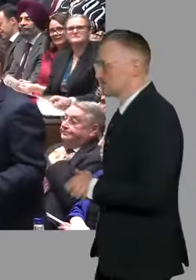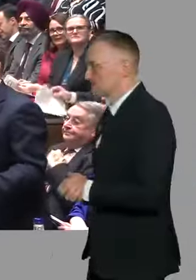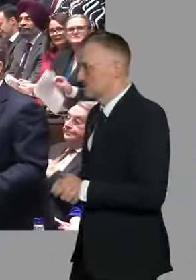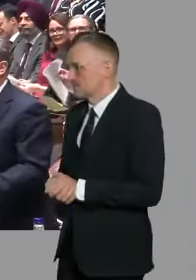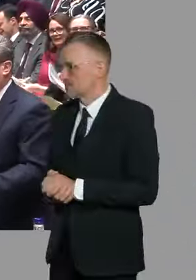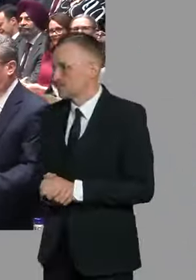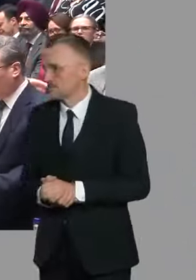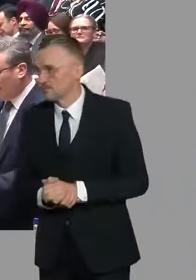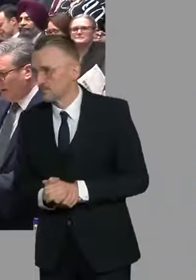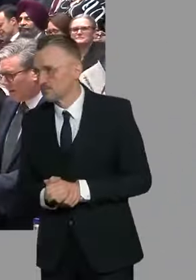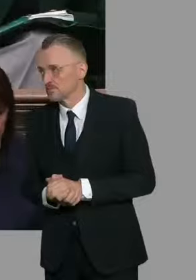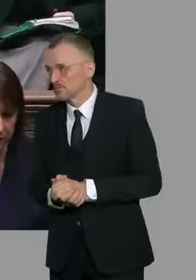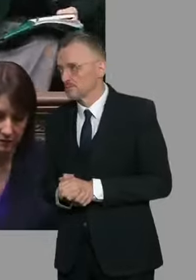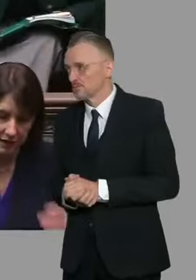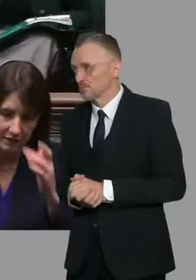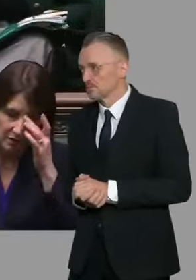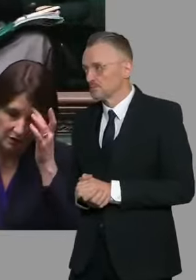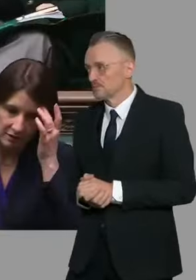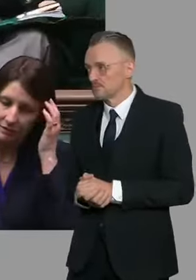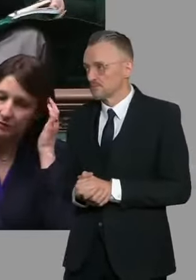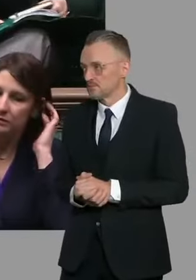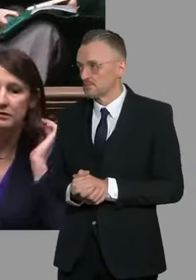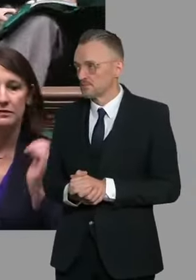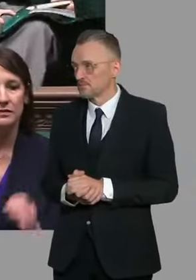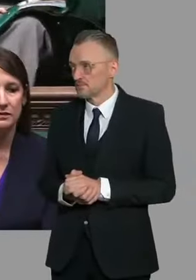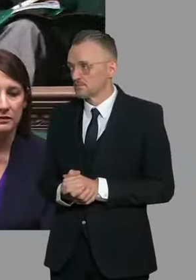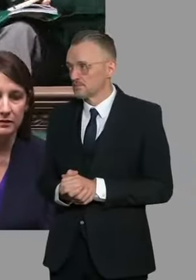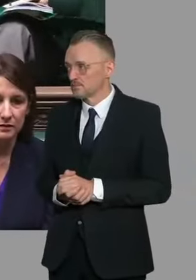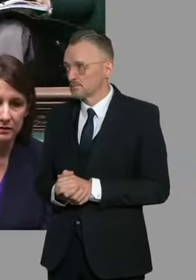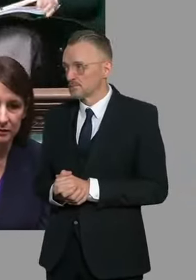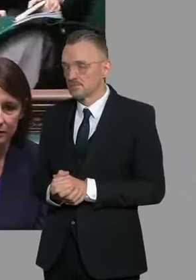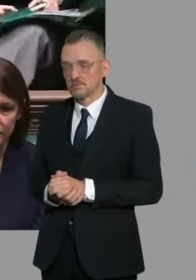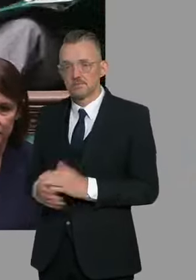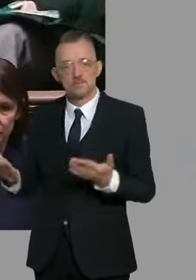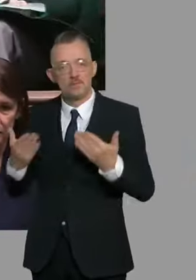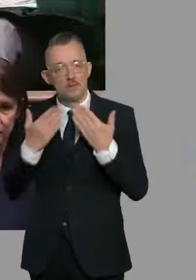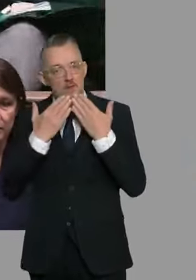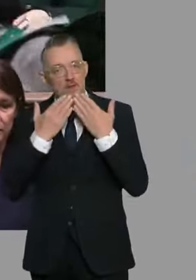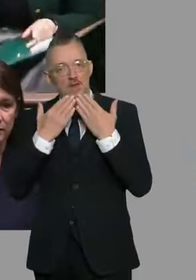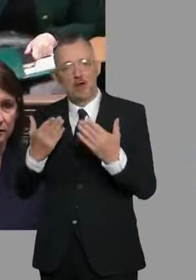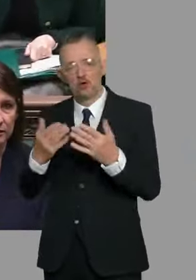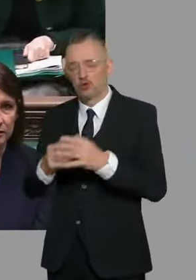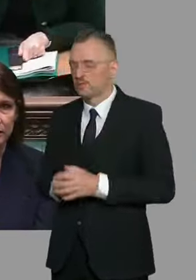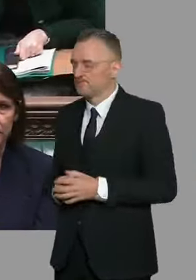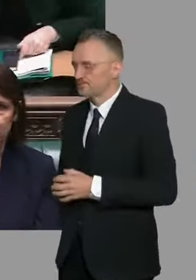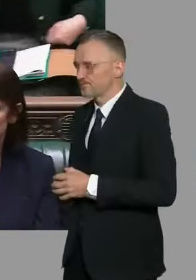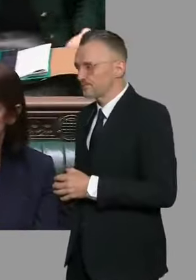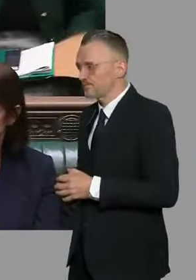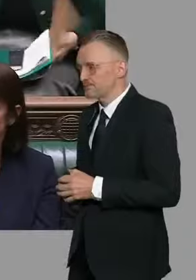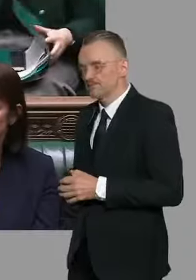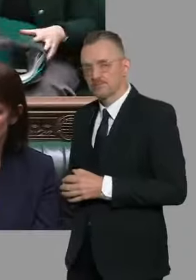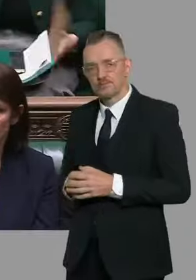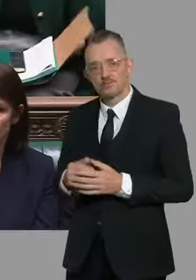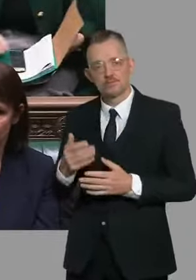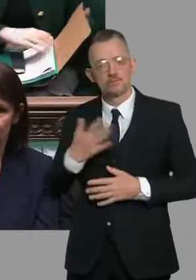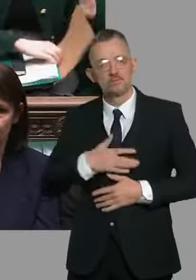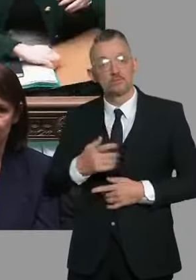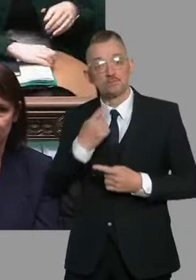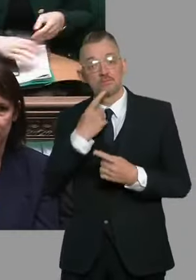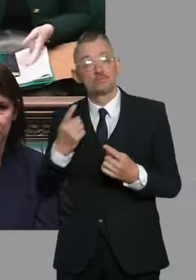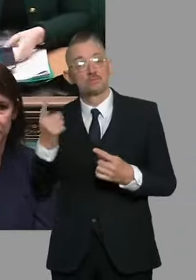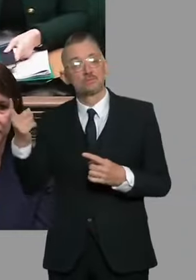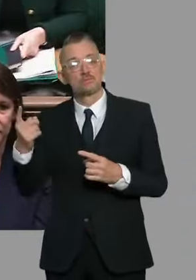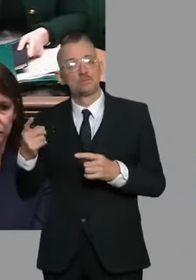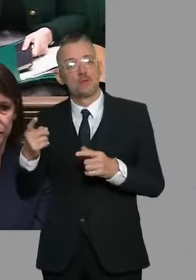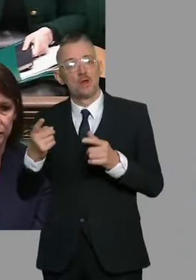Thank you, Mr. Speaker. Can I start by welcoming the fall of Assad? The people of Syria suffered for